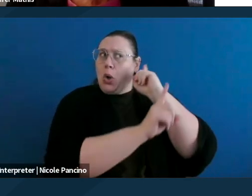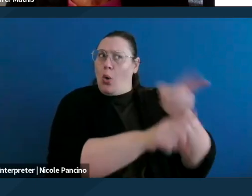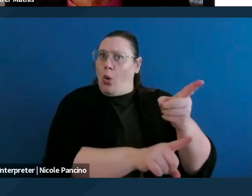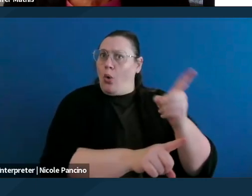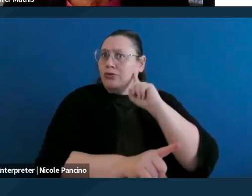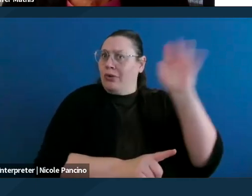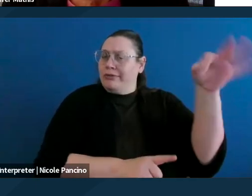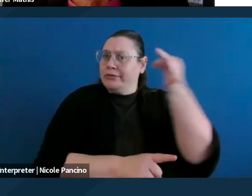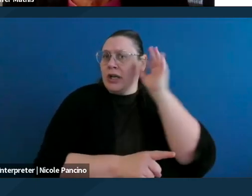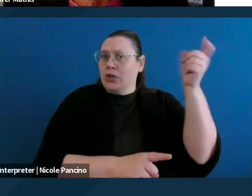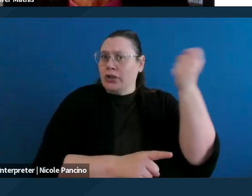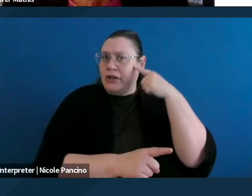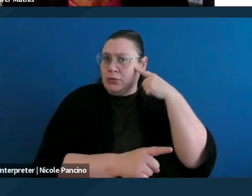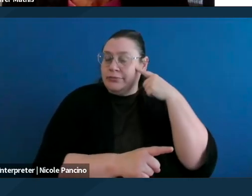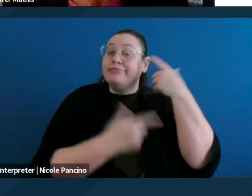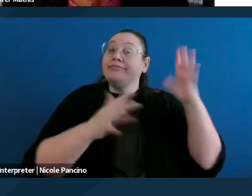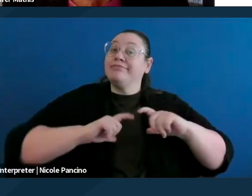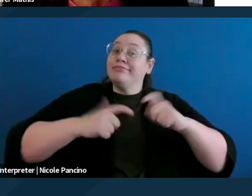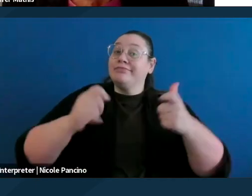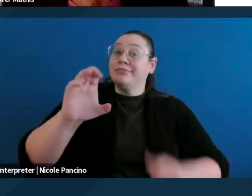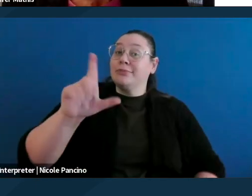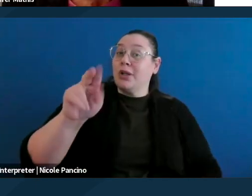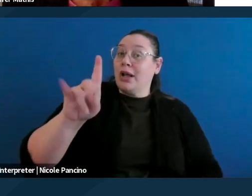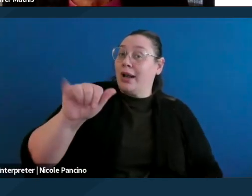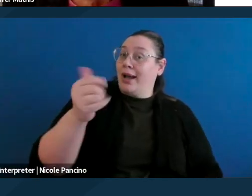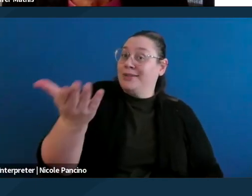government. And I'm going to turn it back over to Claudia.